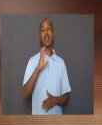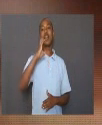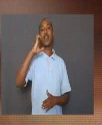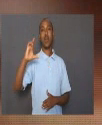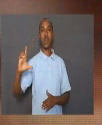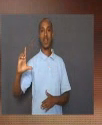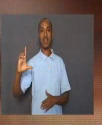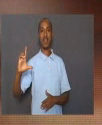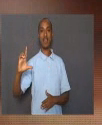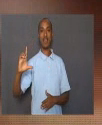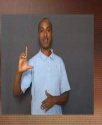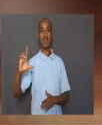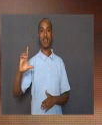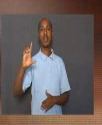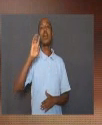chlorine,